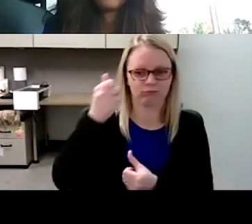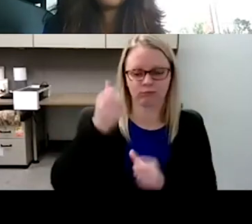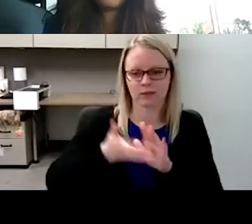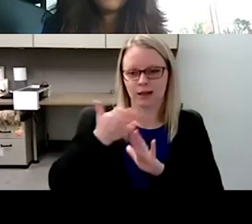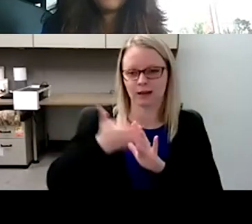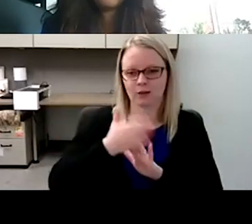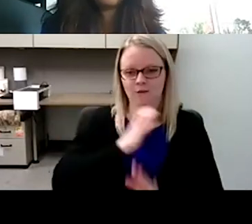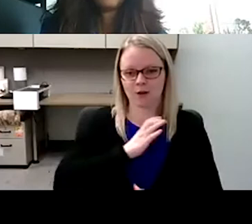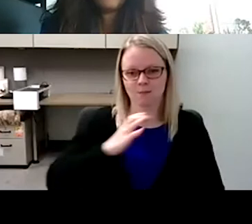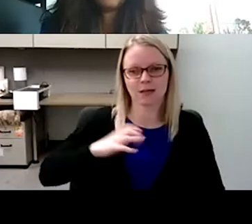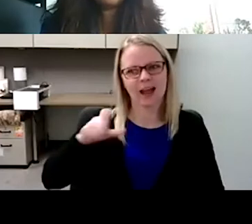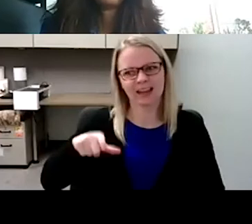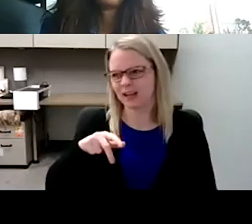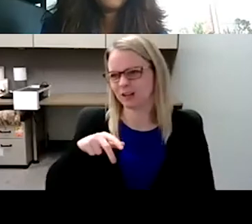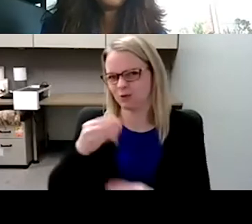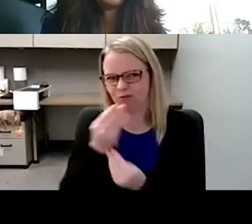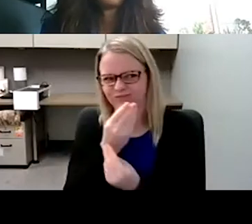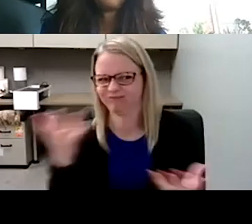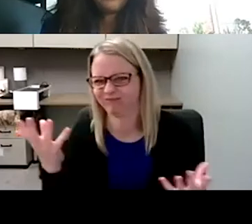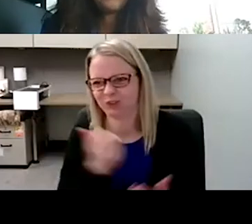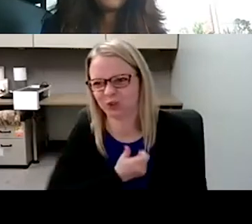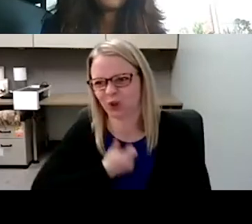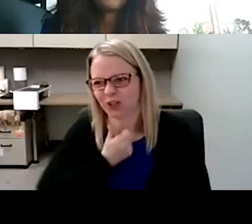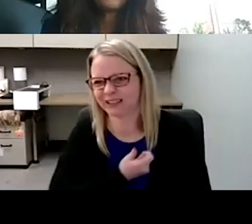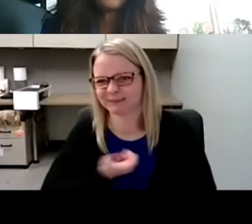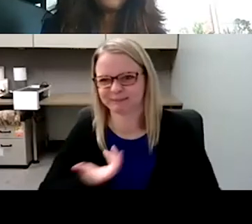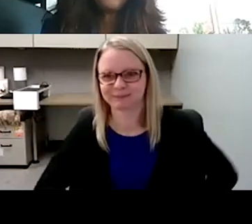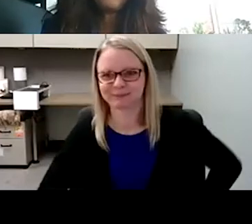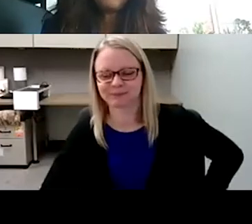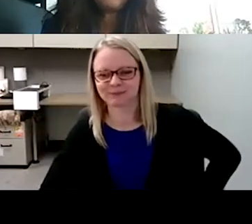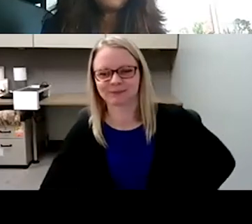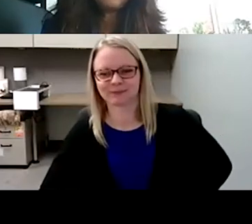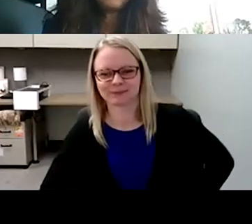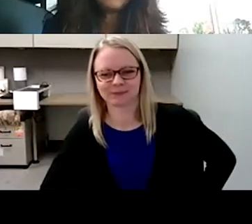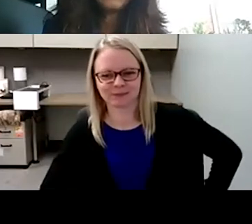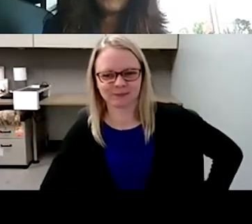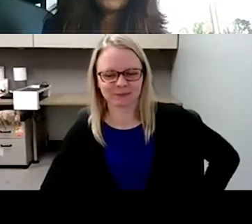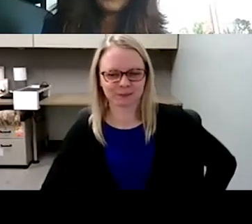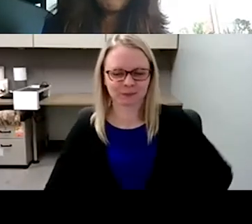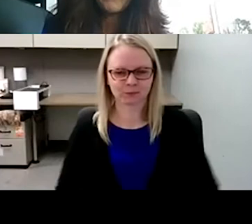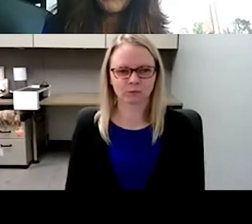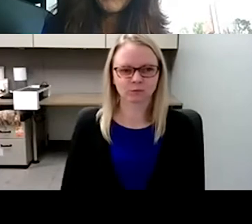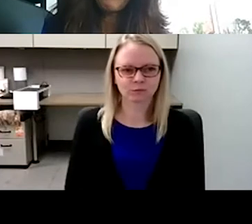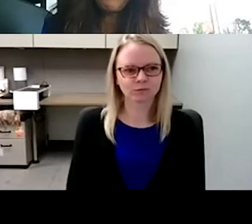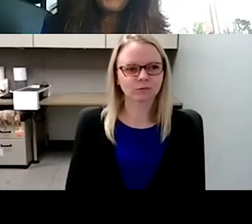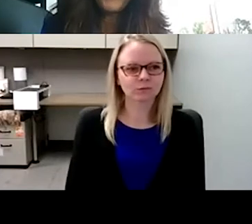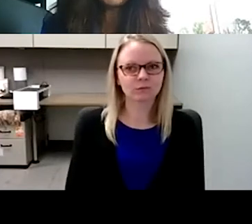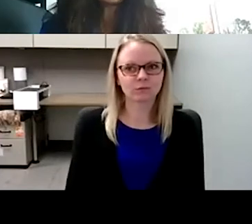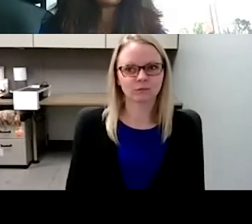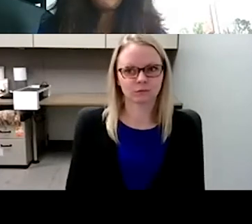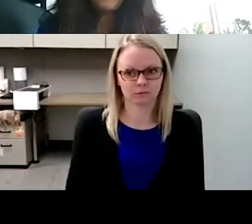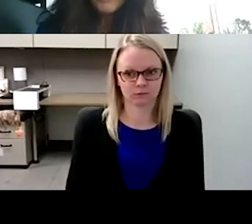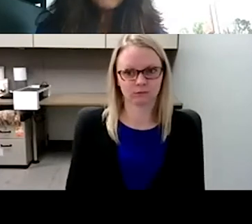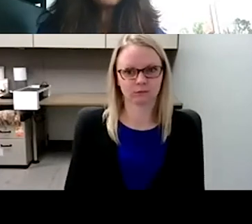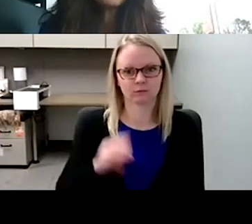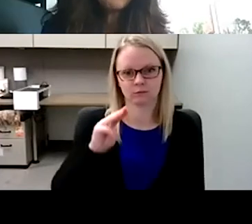in, though. I couldn't let that opportunity pass. Yeah. So we're going to go to the second question now, and let's go in reverse order. So, Michelle,